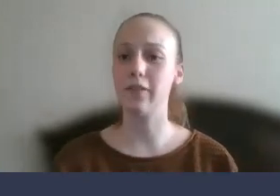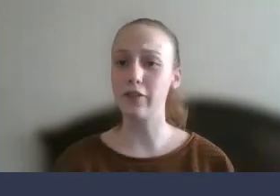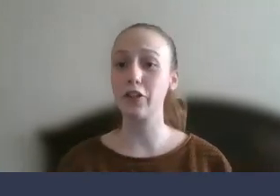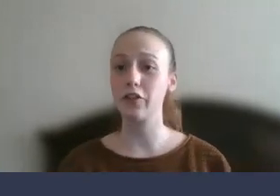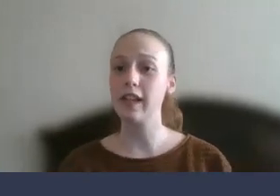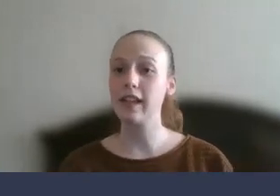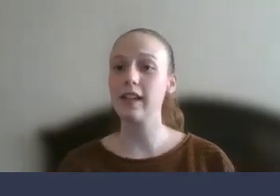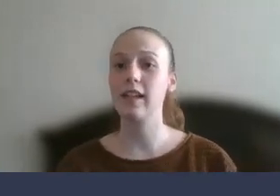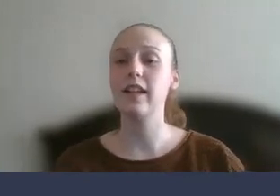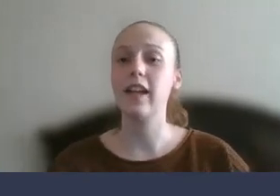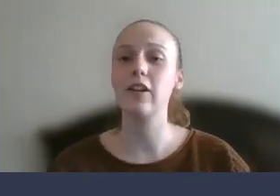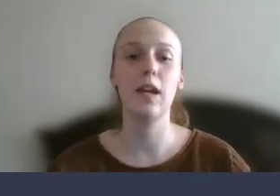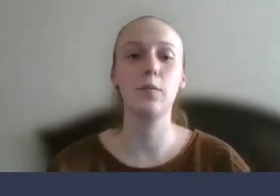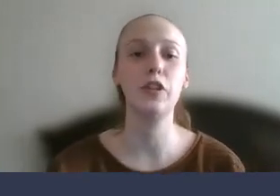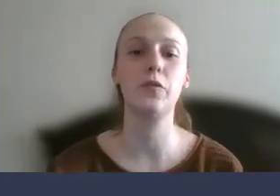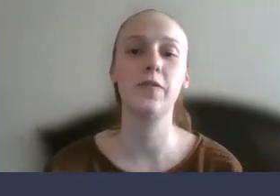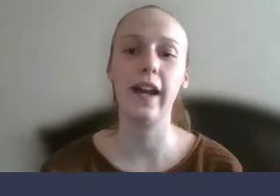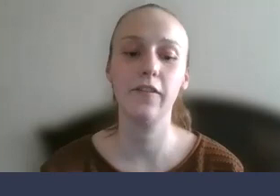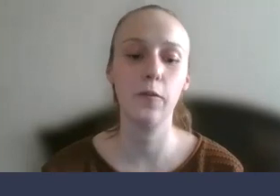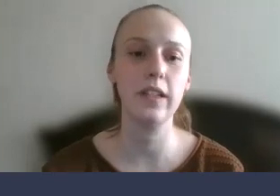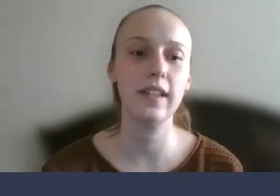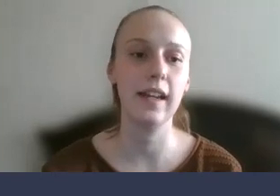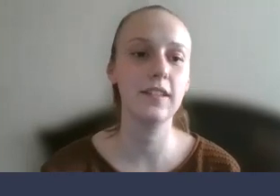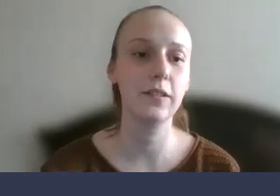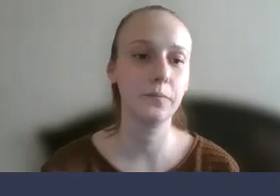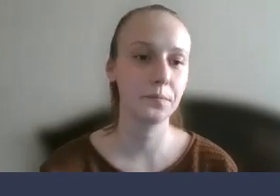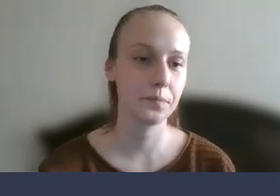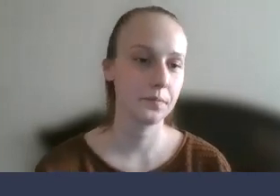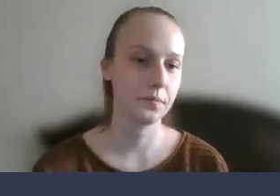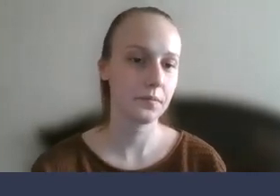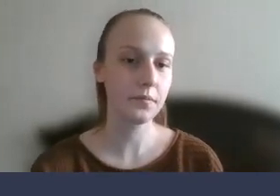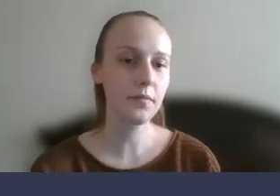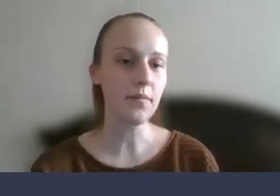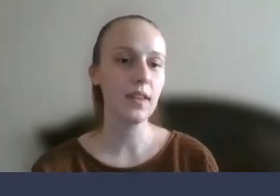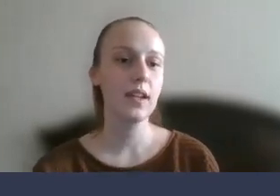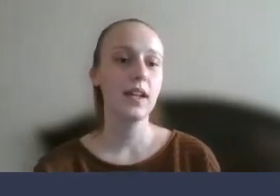a place of nurturing that a daycare is able to provide for these kids.